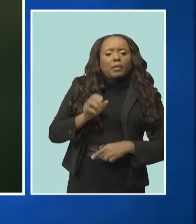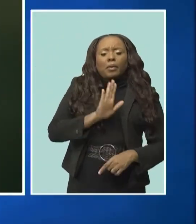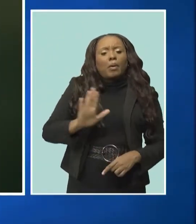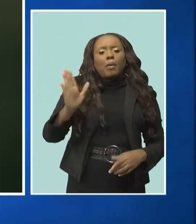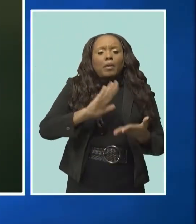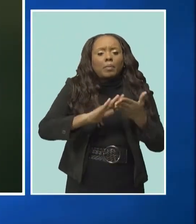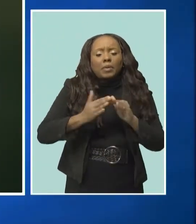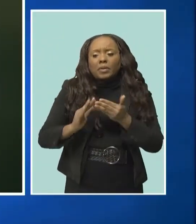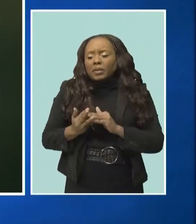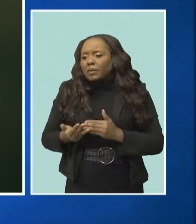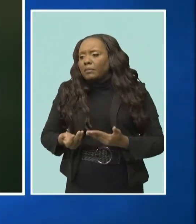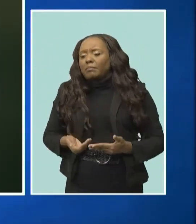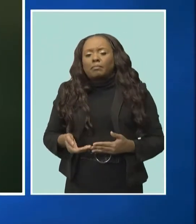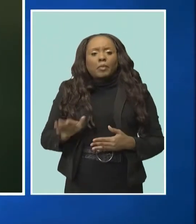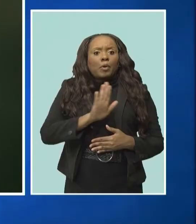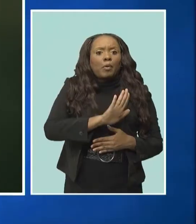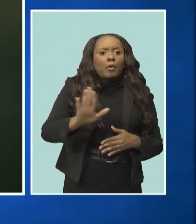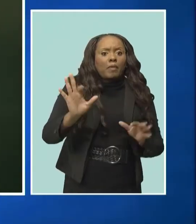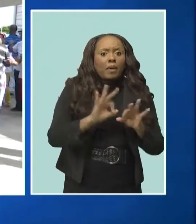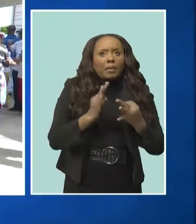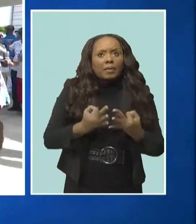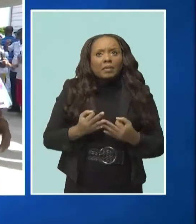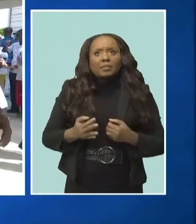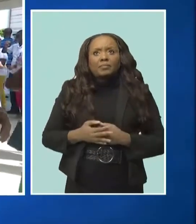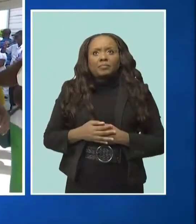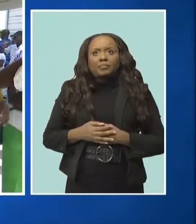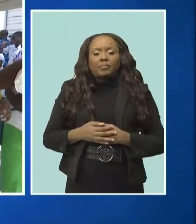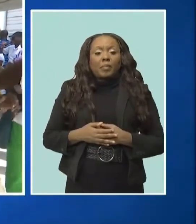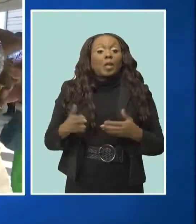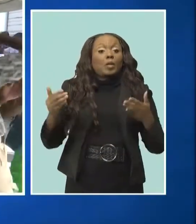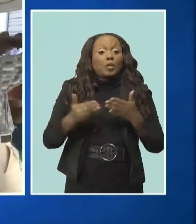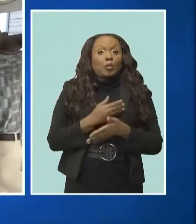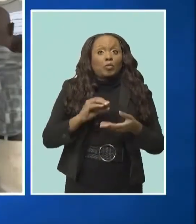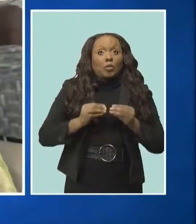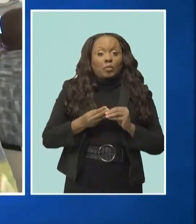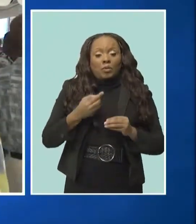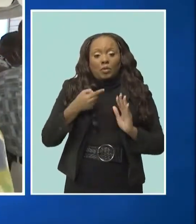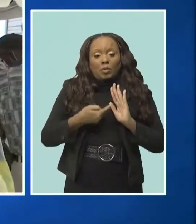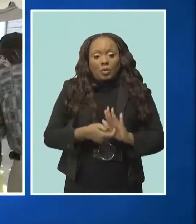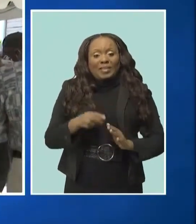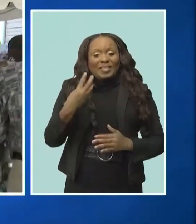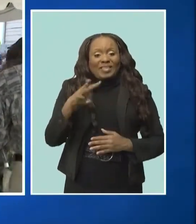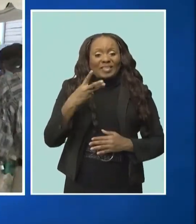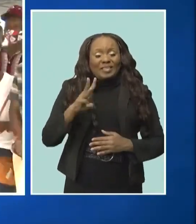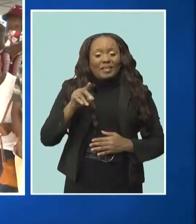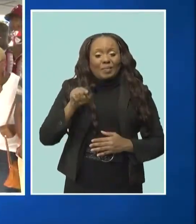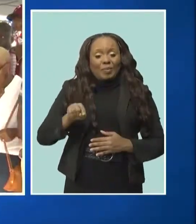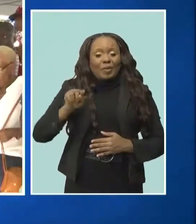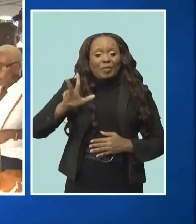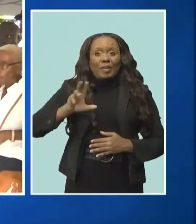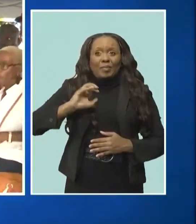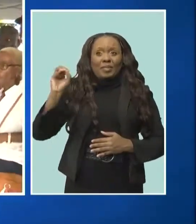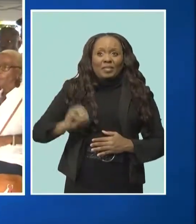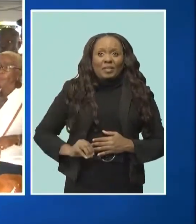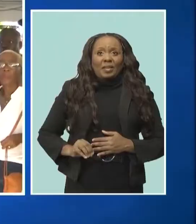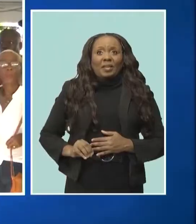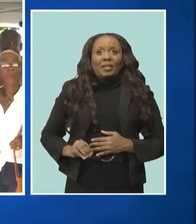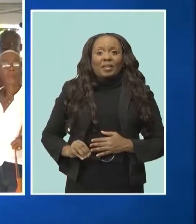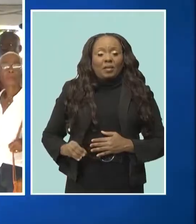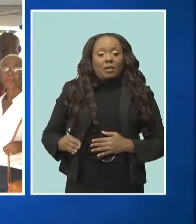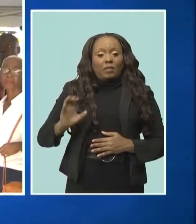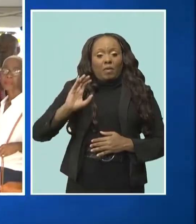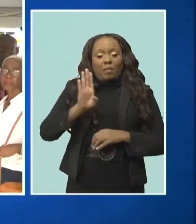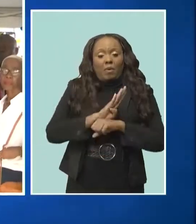their family in general. According to the gerontologist, new figures show that 16.3% of the population of Barbados is over